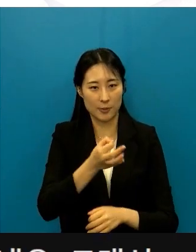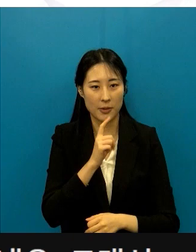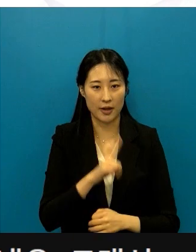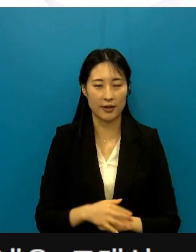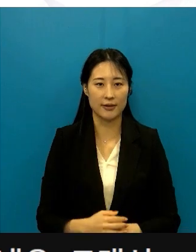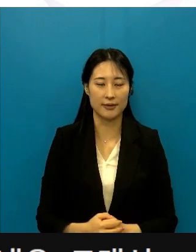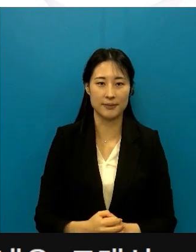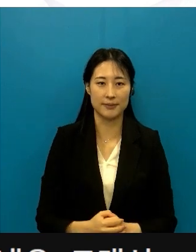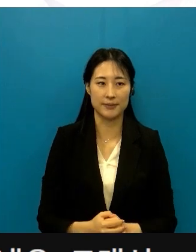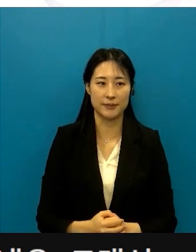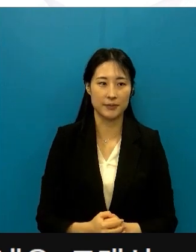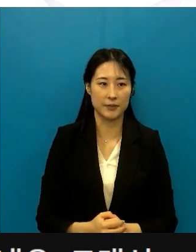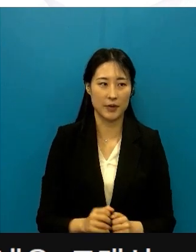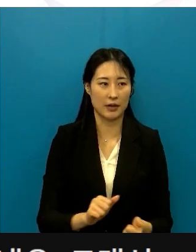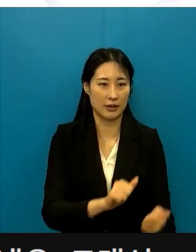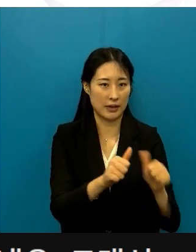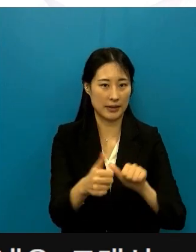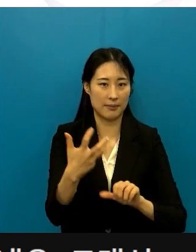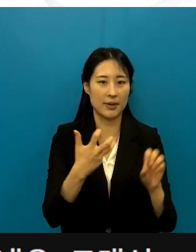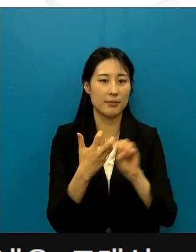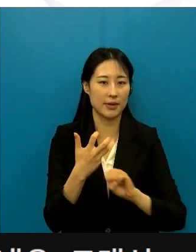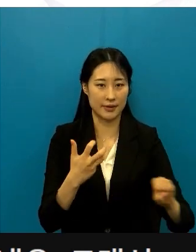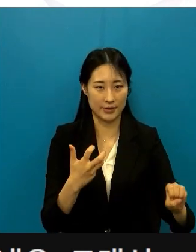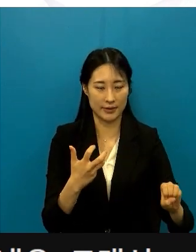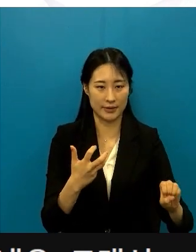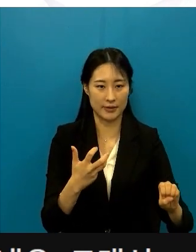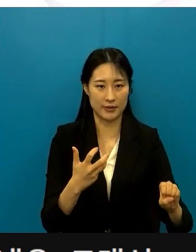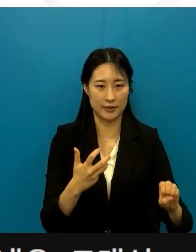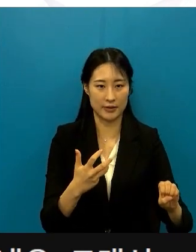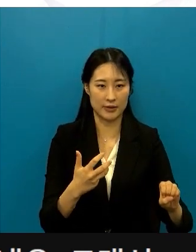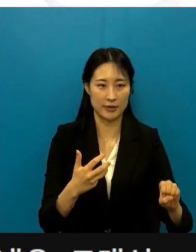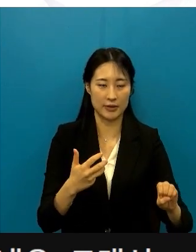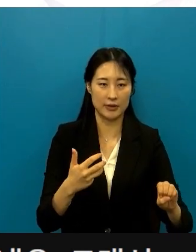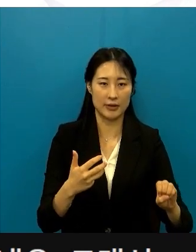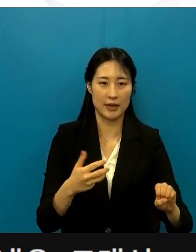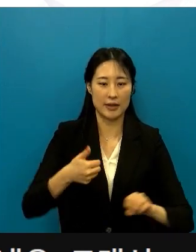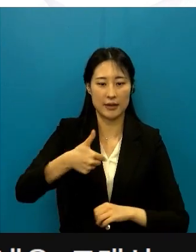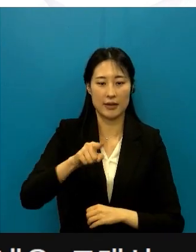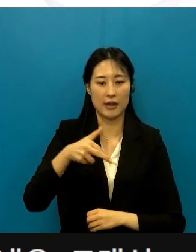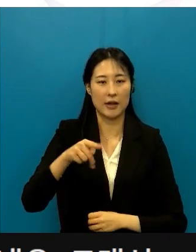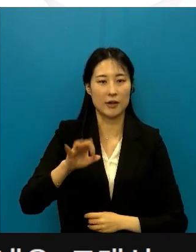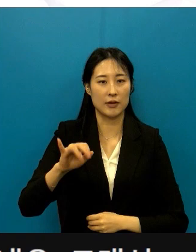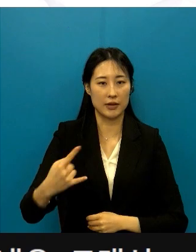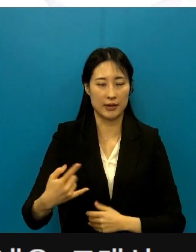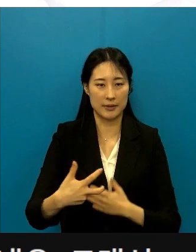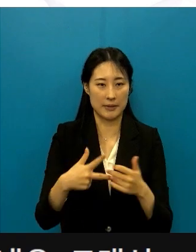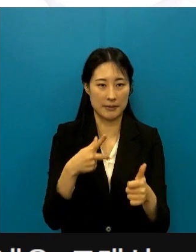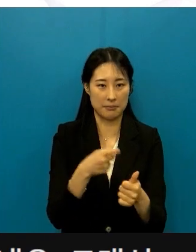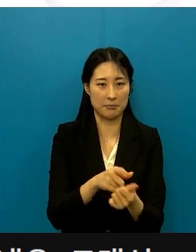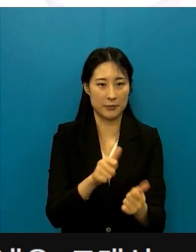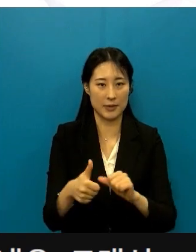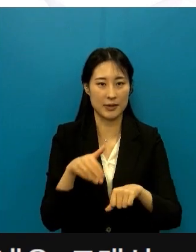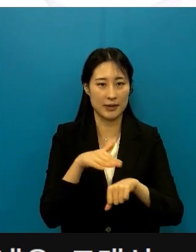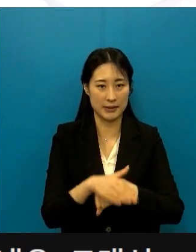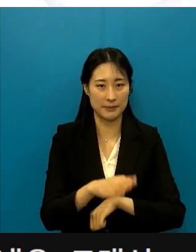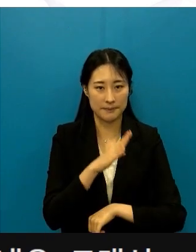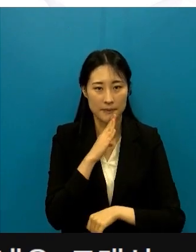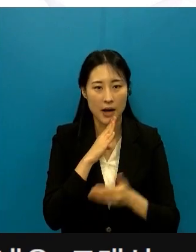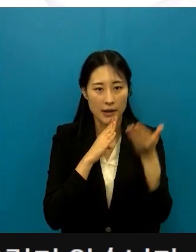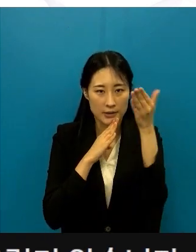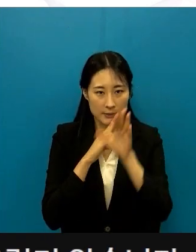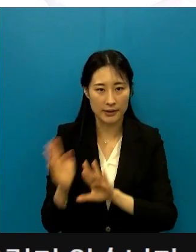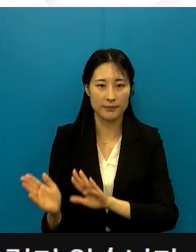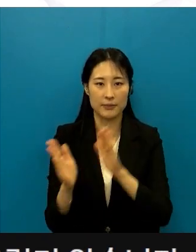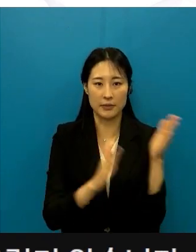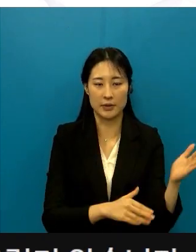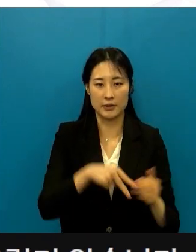This is not the case. The doctor who is prescribing the medication for assisted suicide has maybe once or twice met